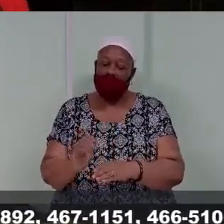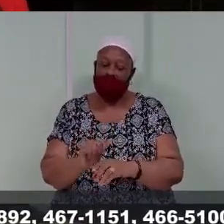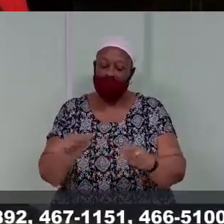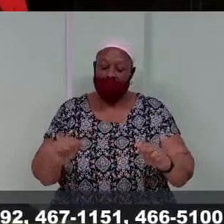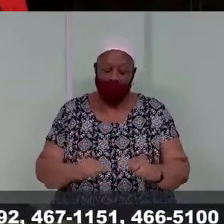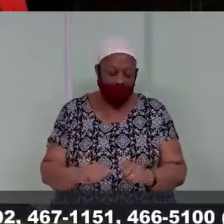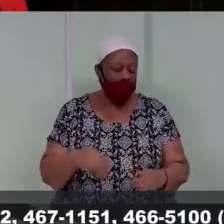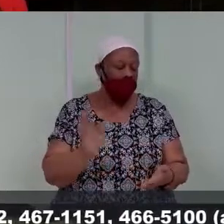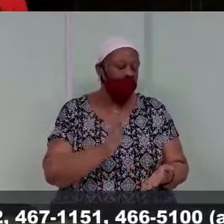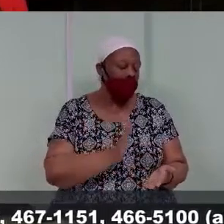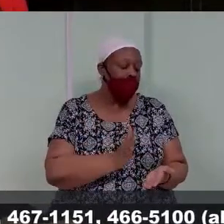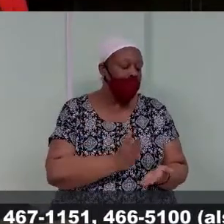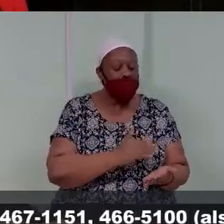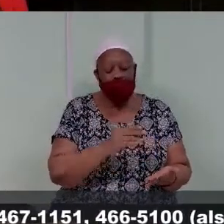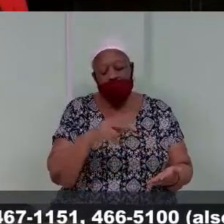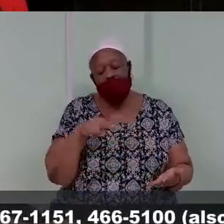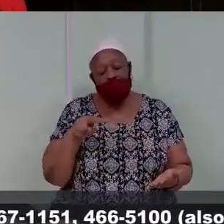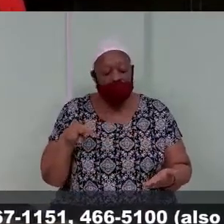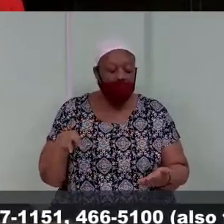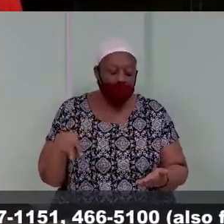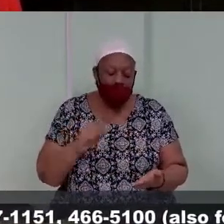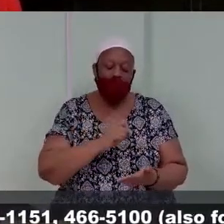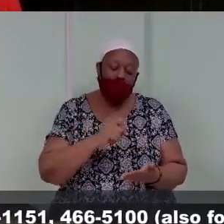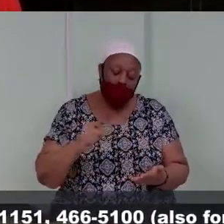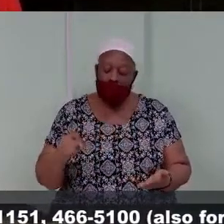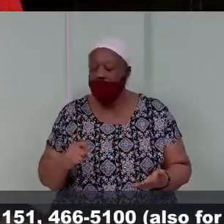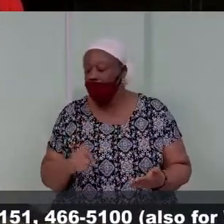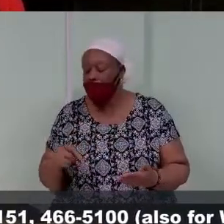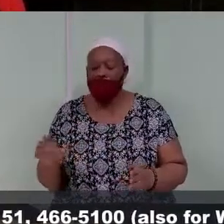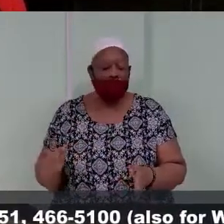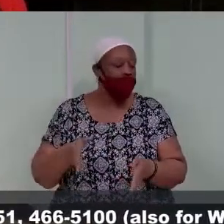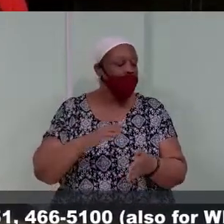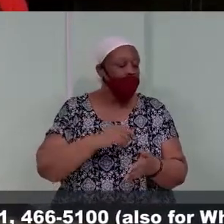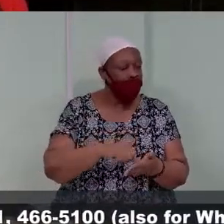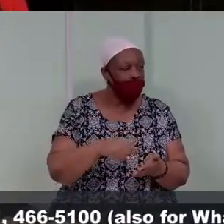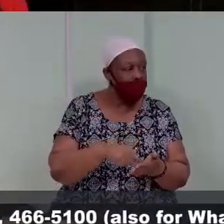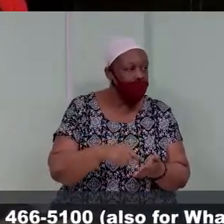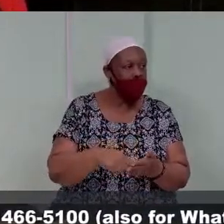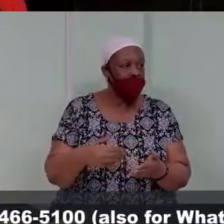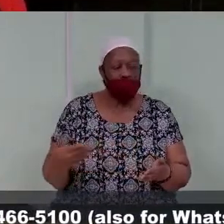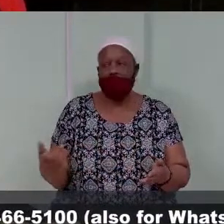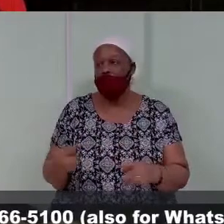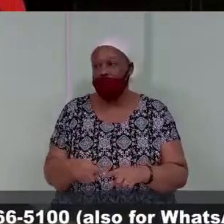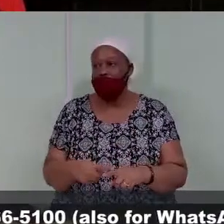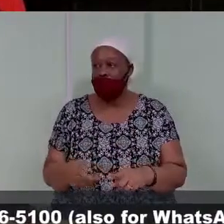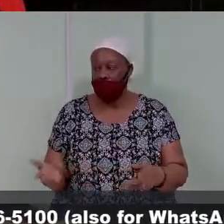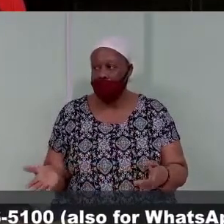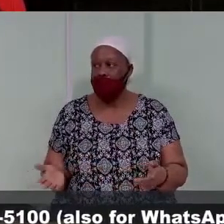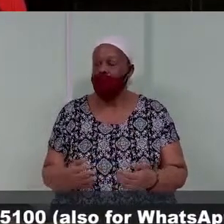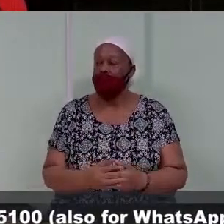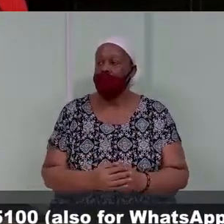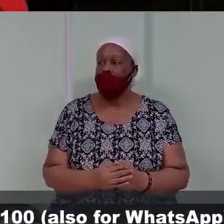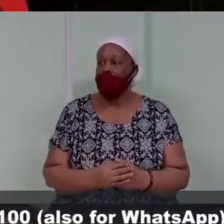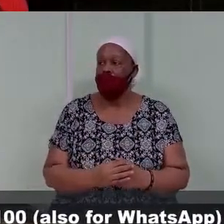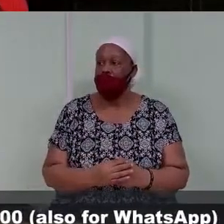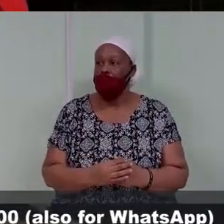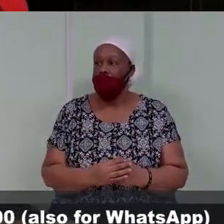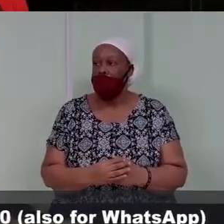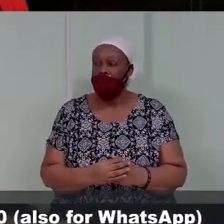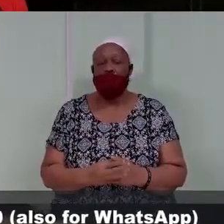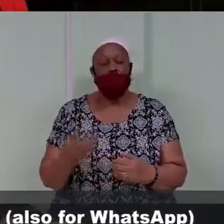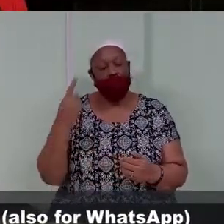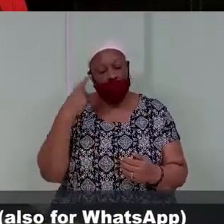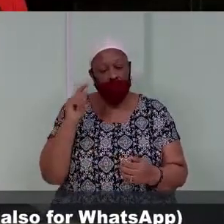we have Ms. Zovier Knight, and she is the operations manager for Amory Enterprises, in particular the Amory